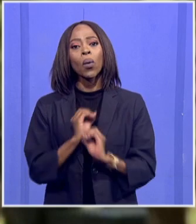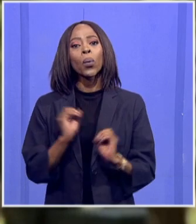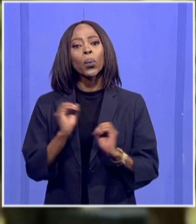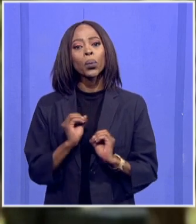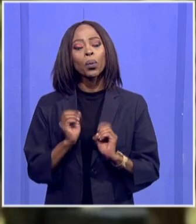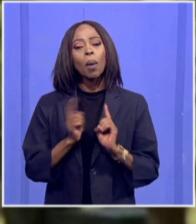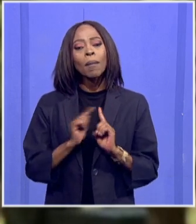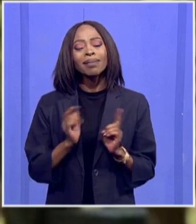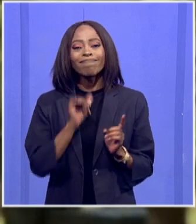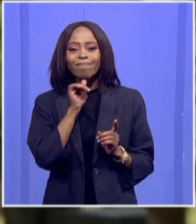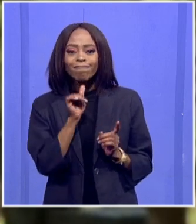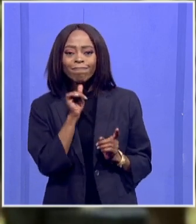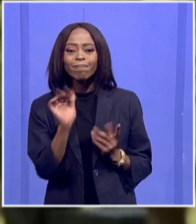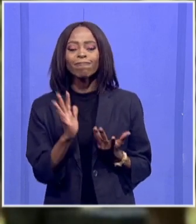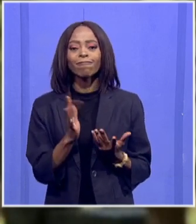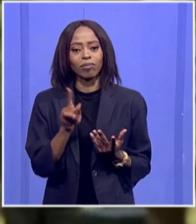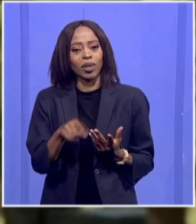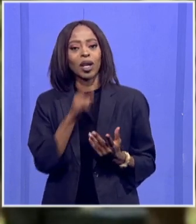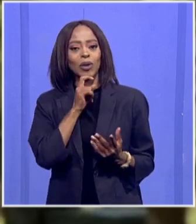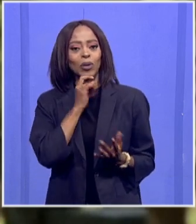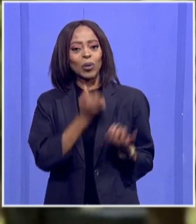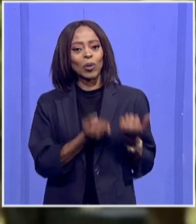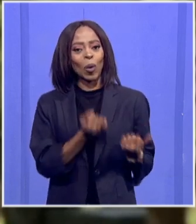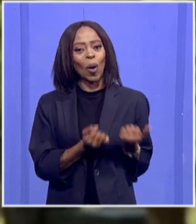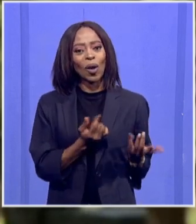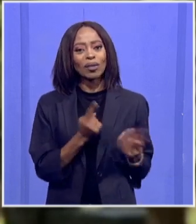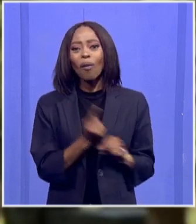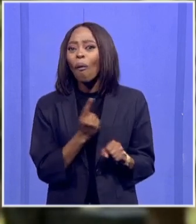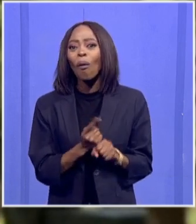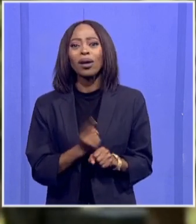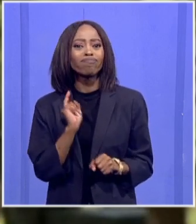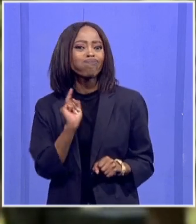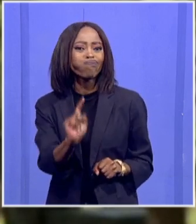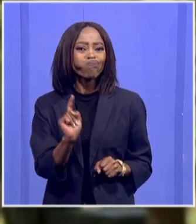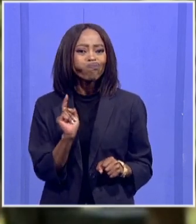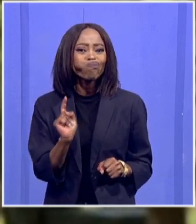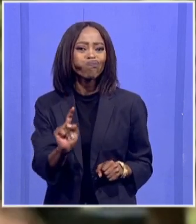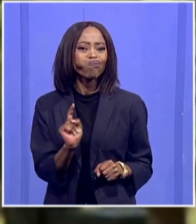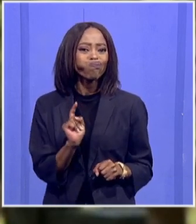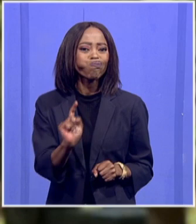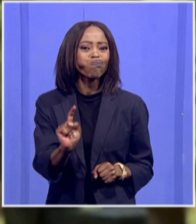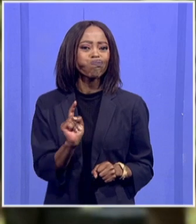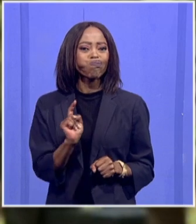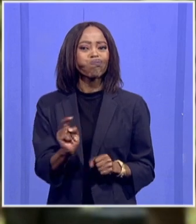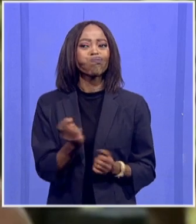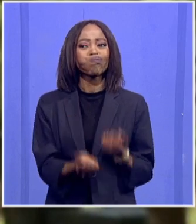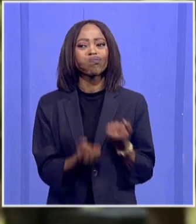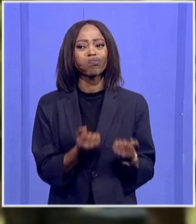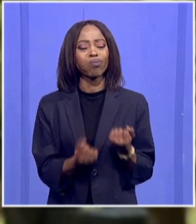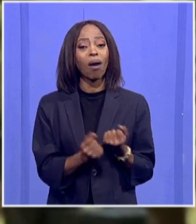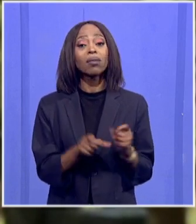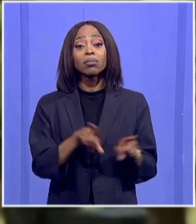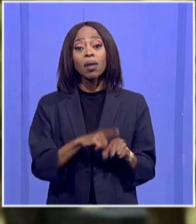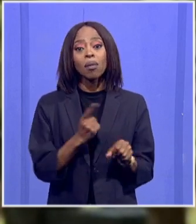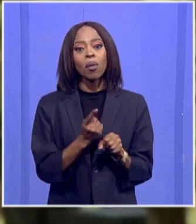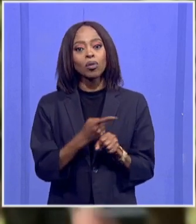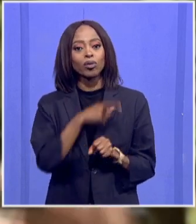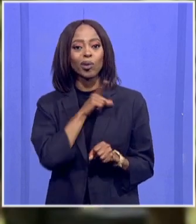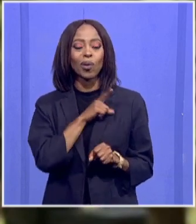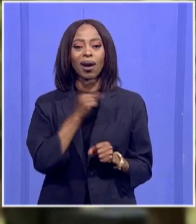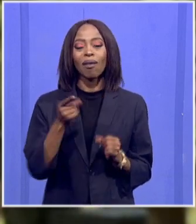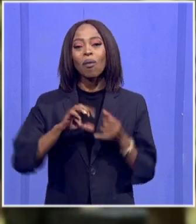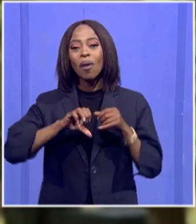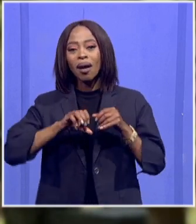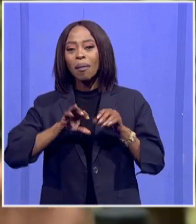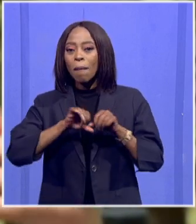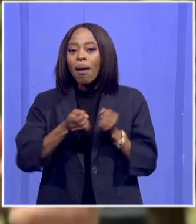no option. We are forced to use the courts all the time to fight this particular matter, including being in contempt of court. I